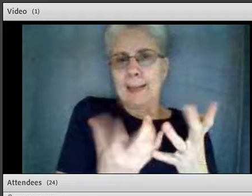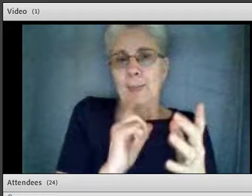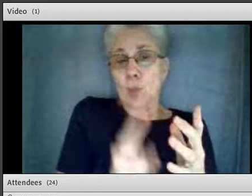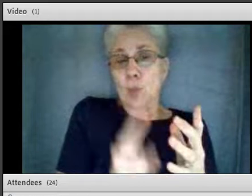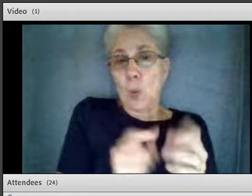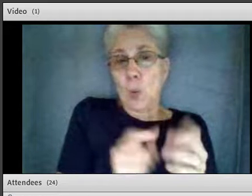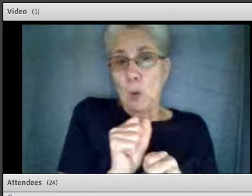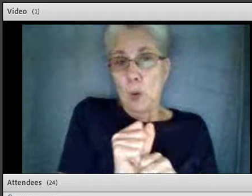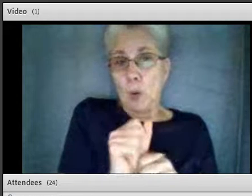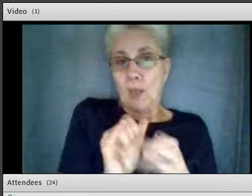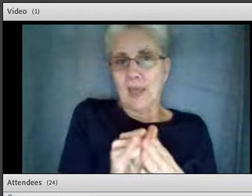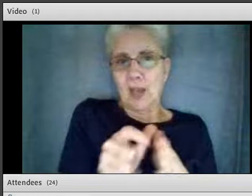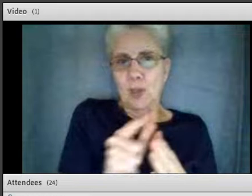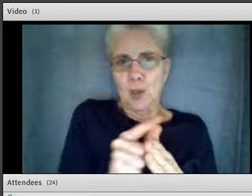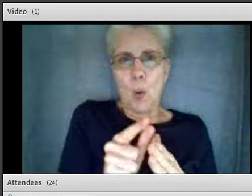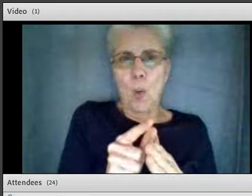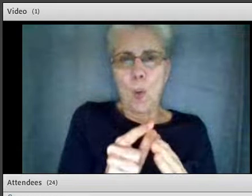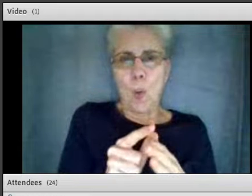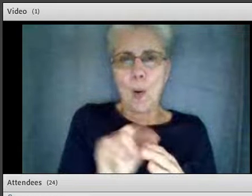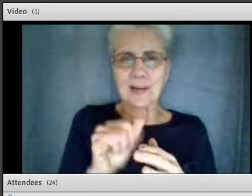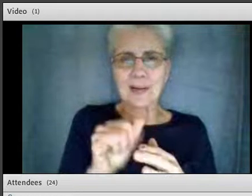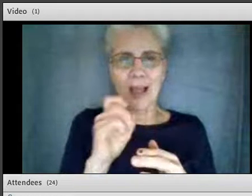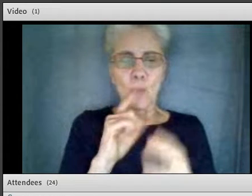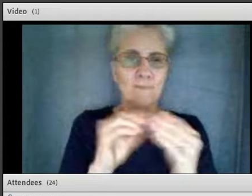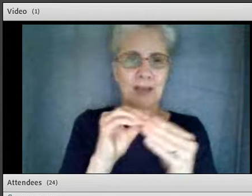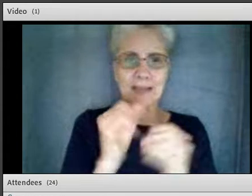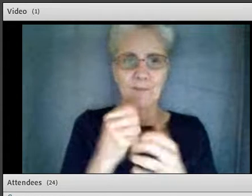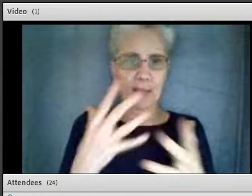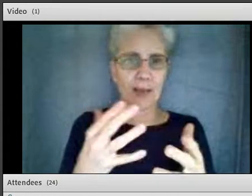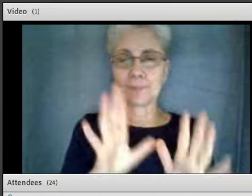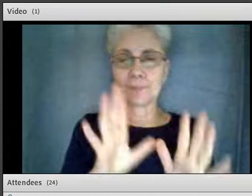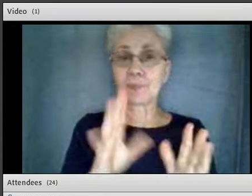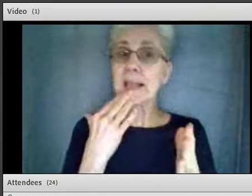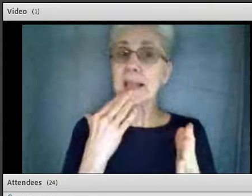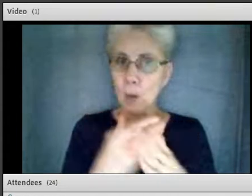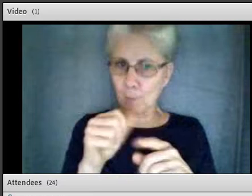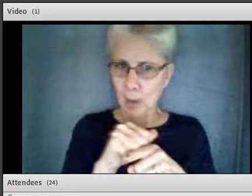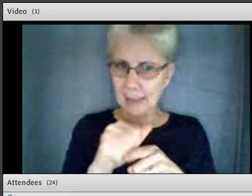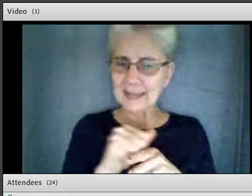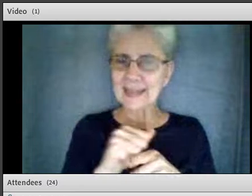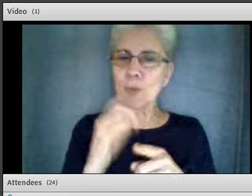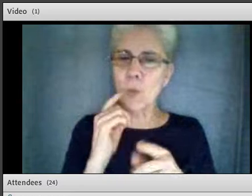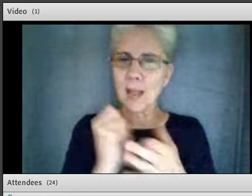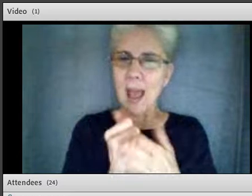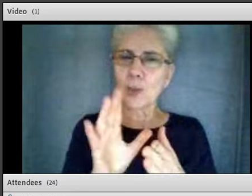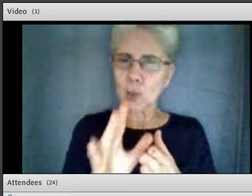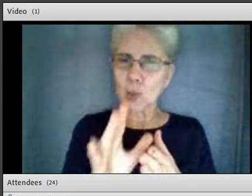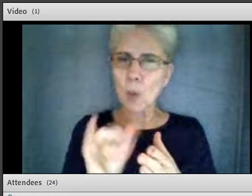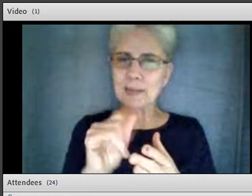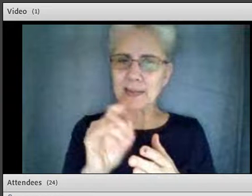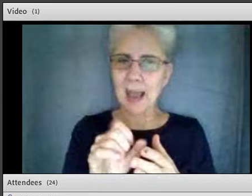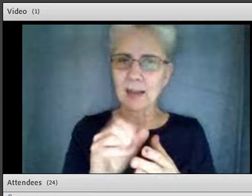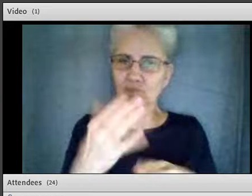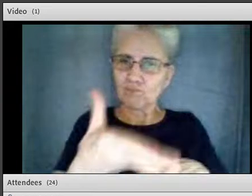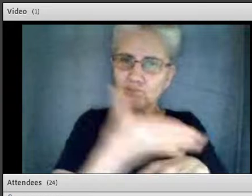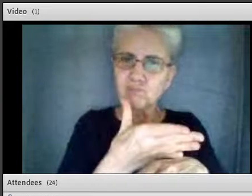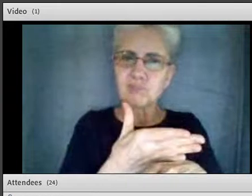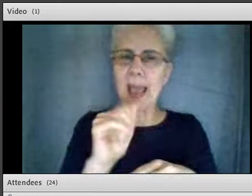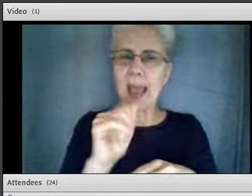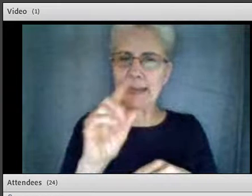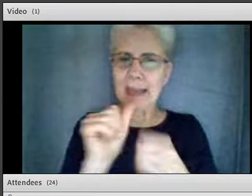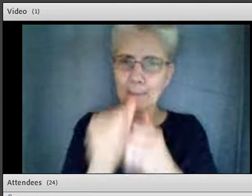will fix everything. It is good practice is what's going to make your site ADA compliant. It means, as Otto says,